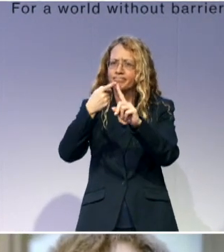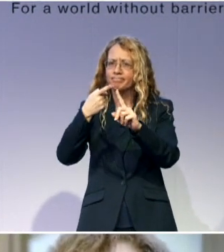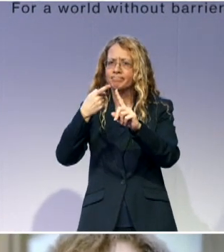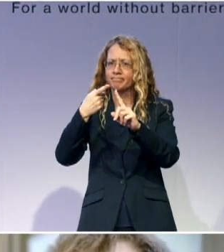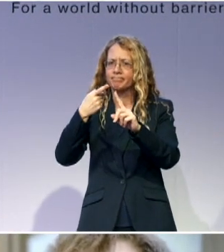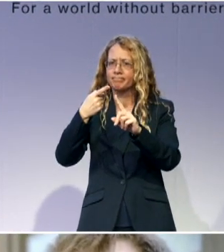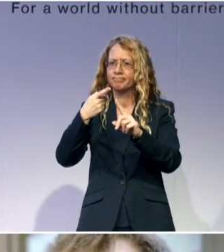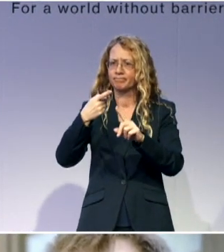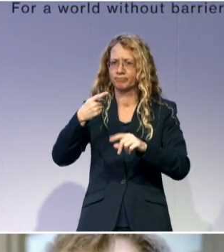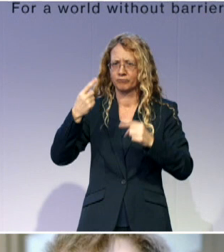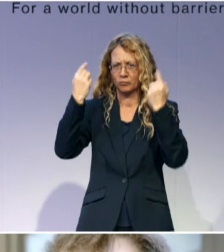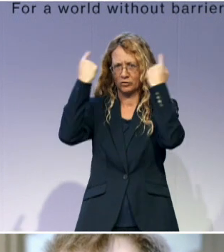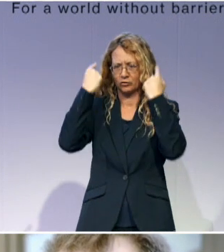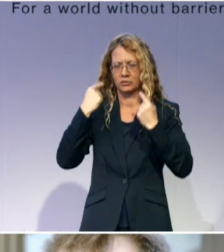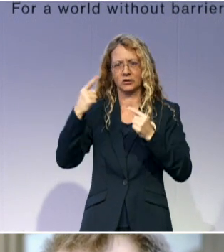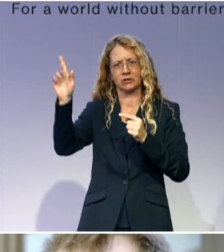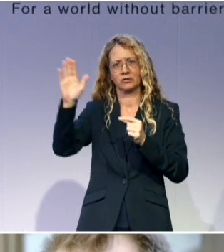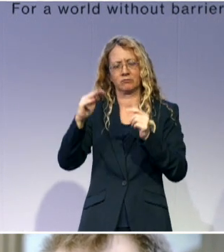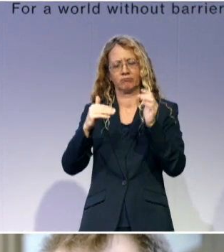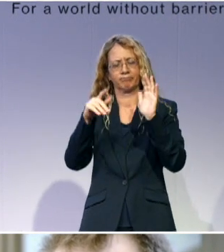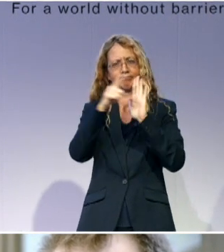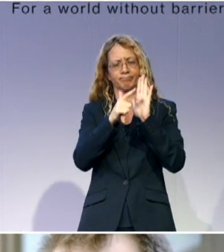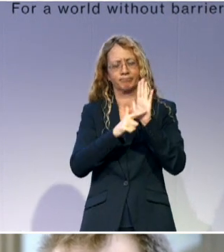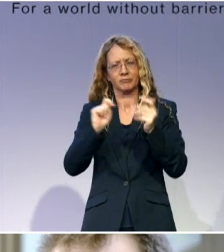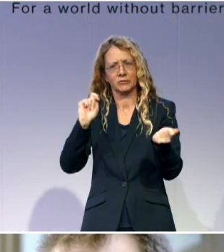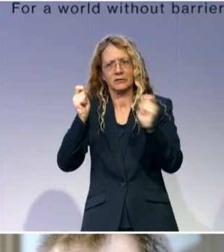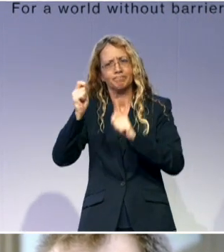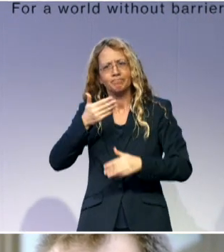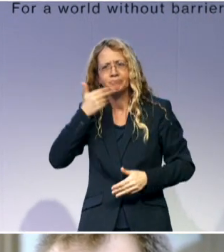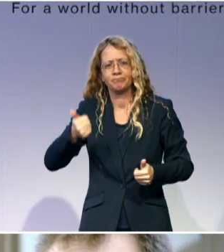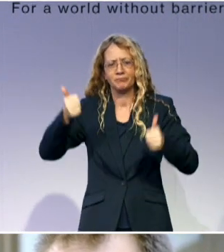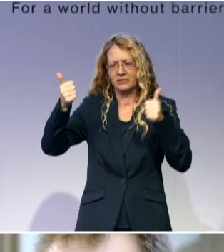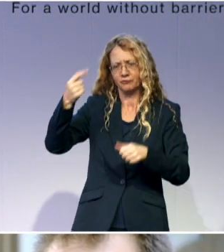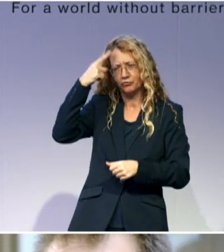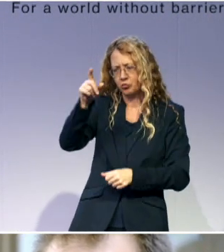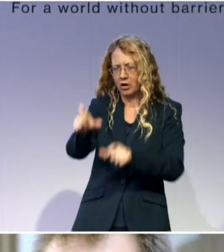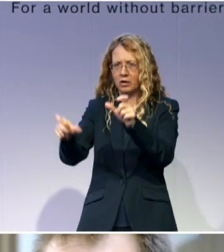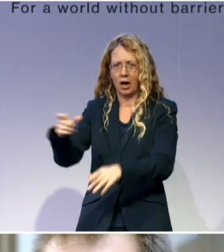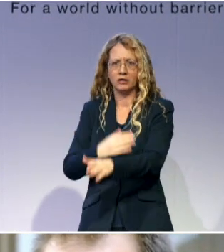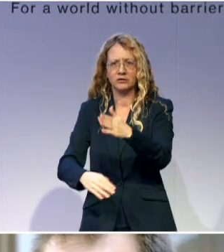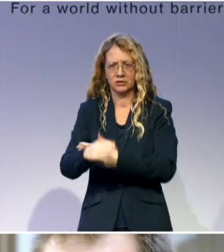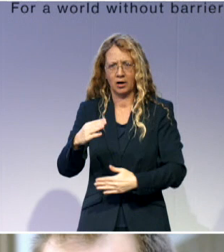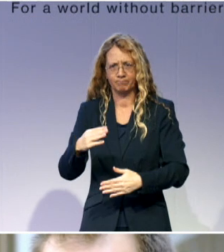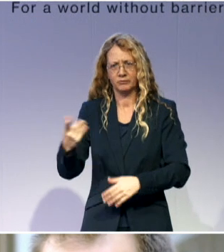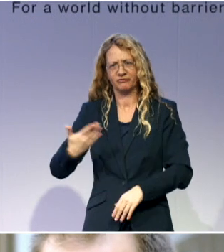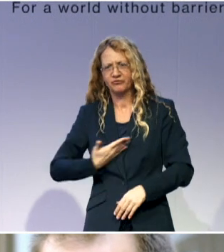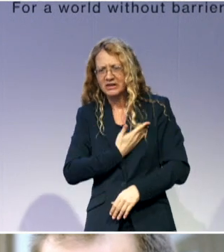victims, witnesses, defendants, and prisoners with intellectual and developmental